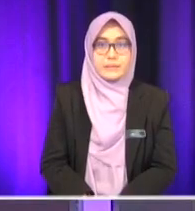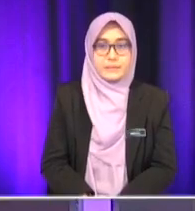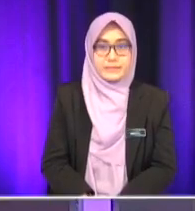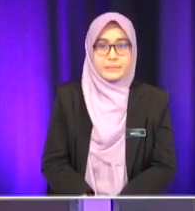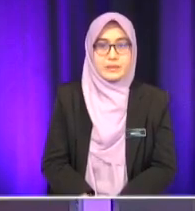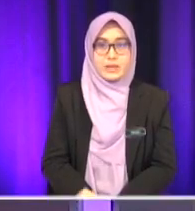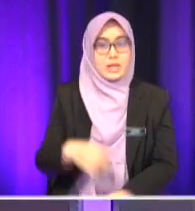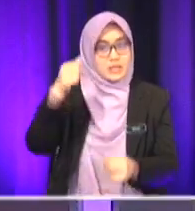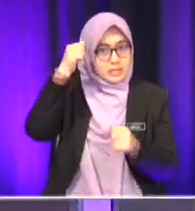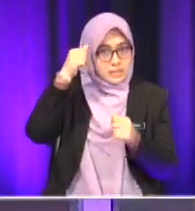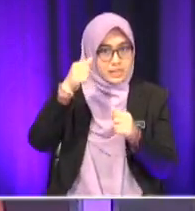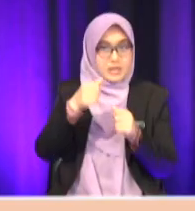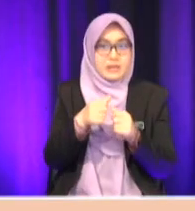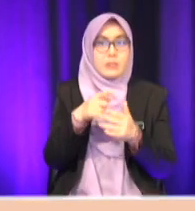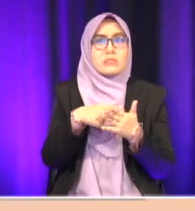remember,